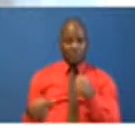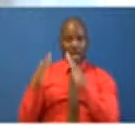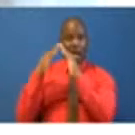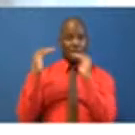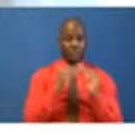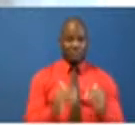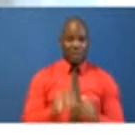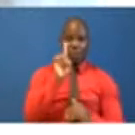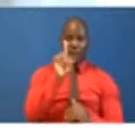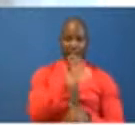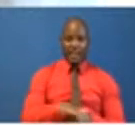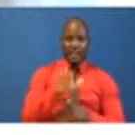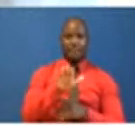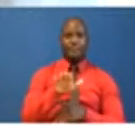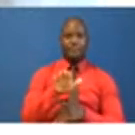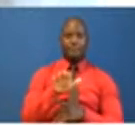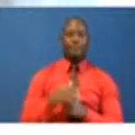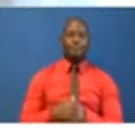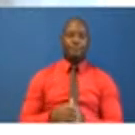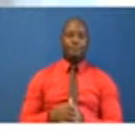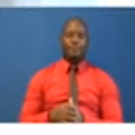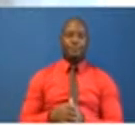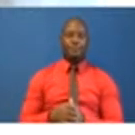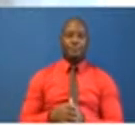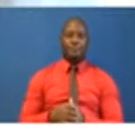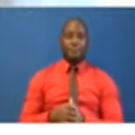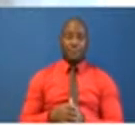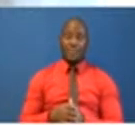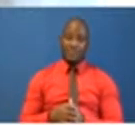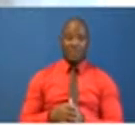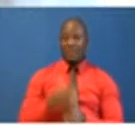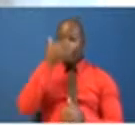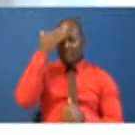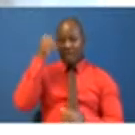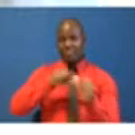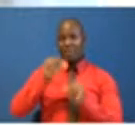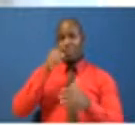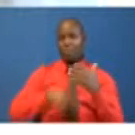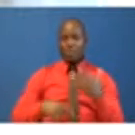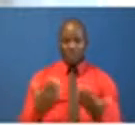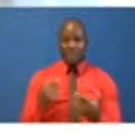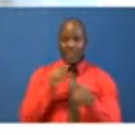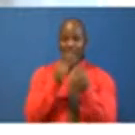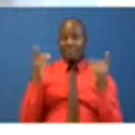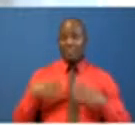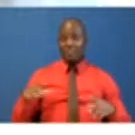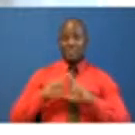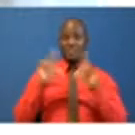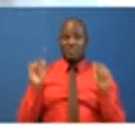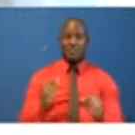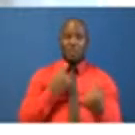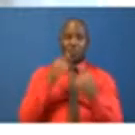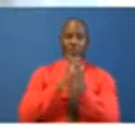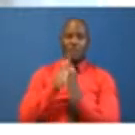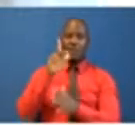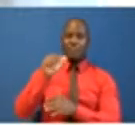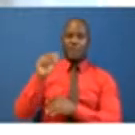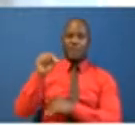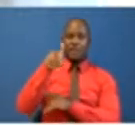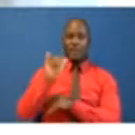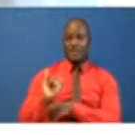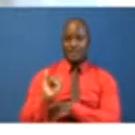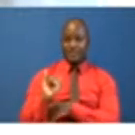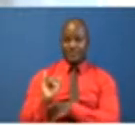houses in one place so forget about what these guys are saying that they're doing in pangani